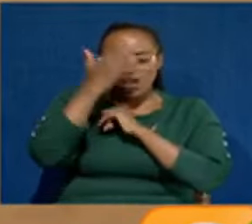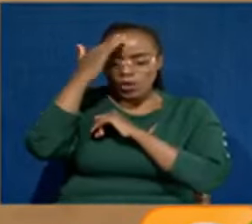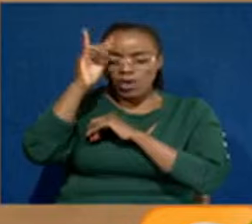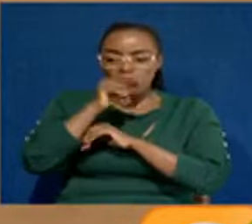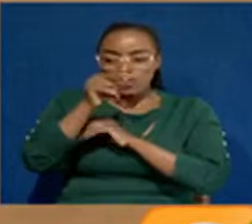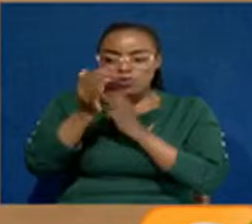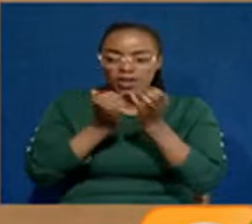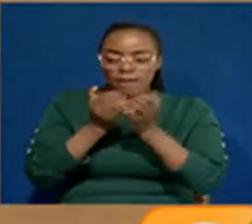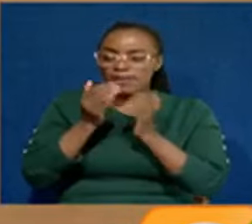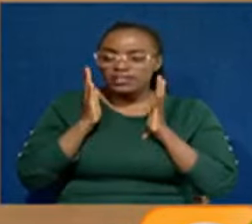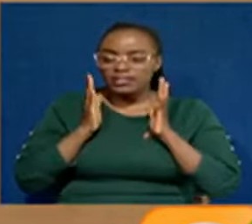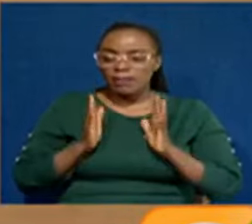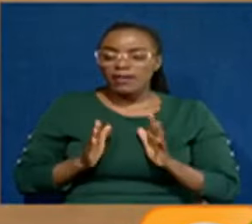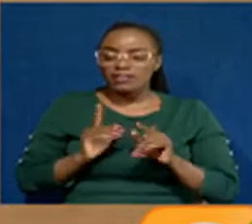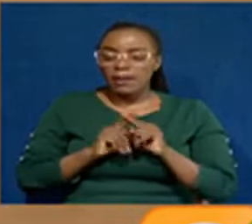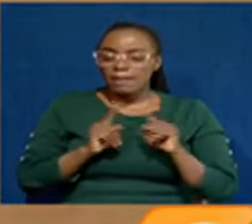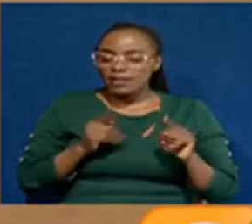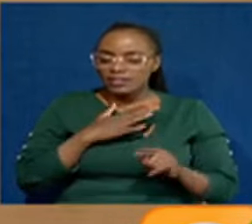businessman.